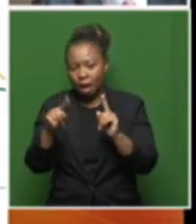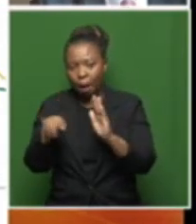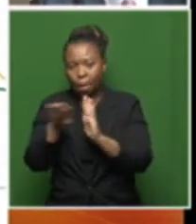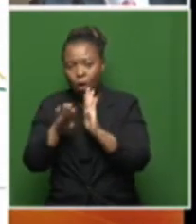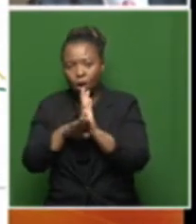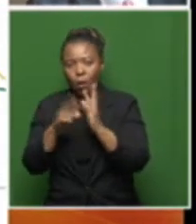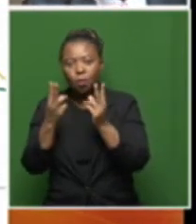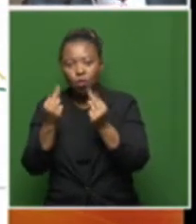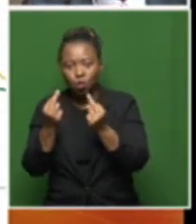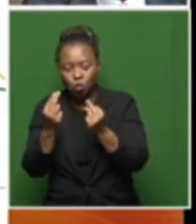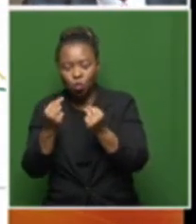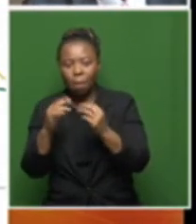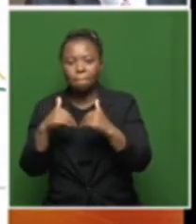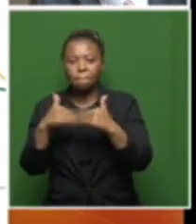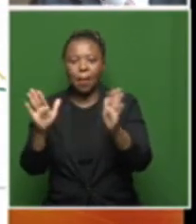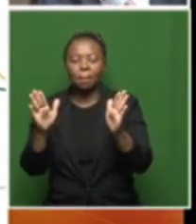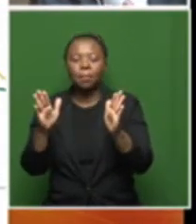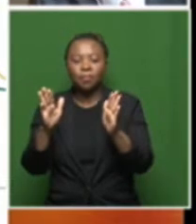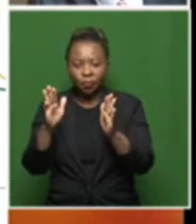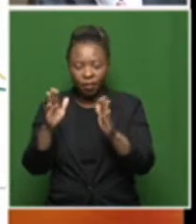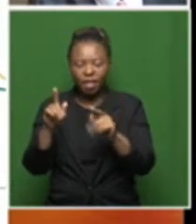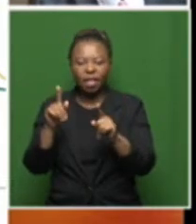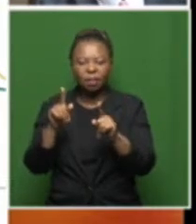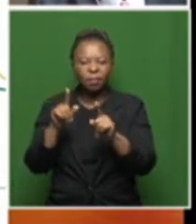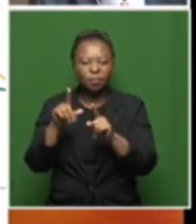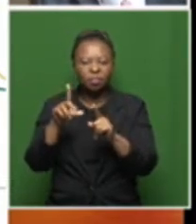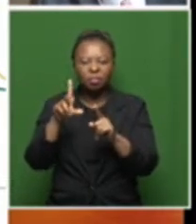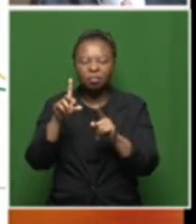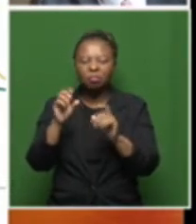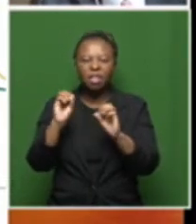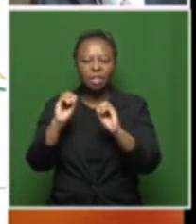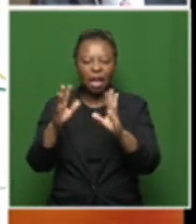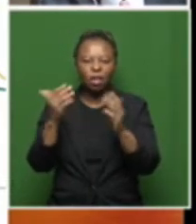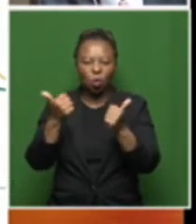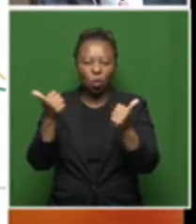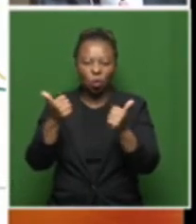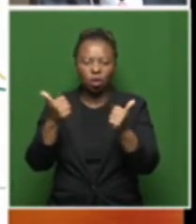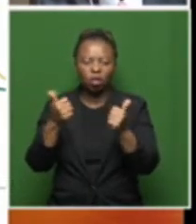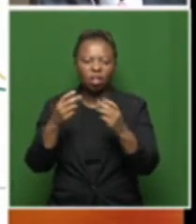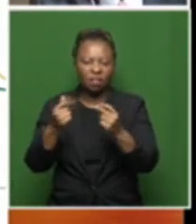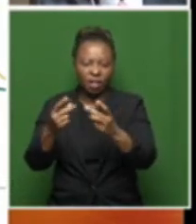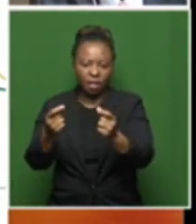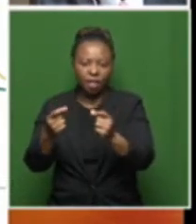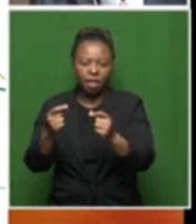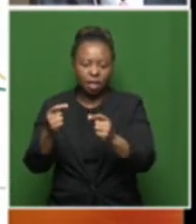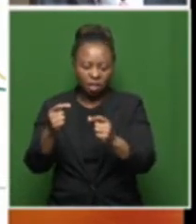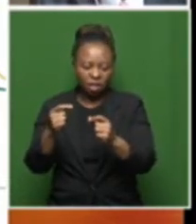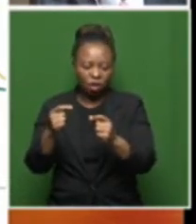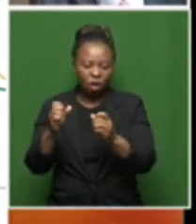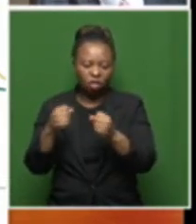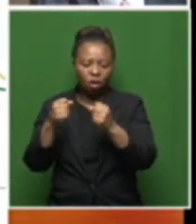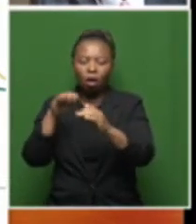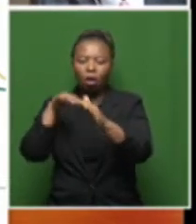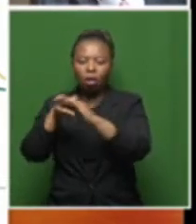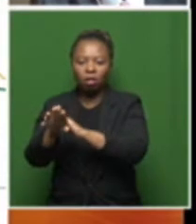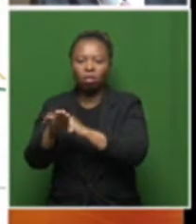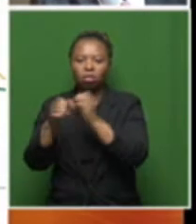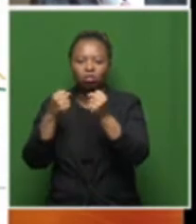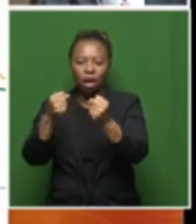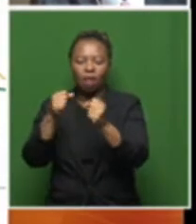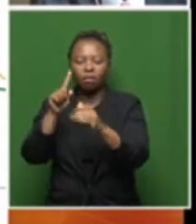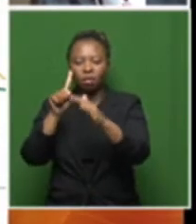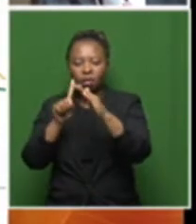heard the Minister allude to one of those with the drive-in that was started, but there are further outreach programs that have been started by the